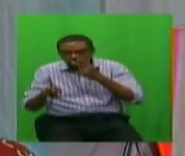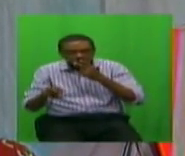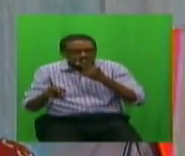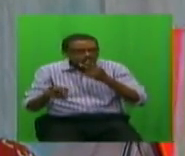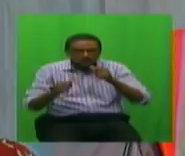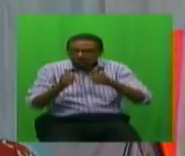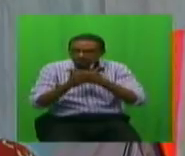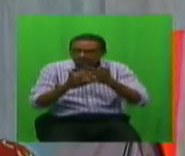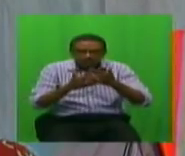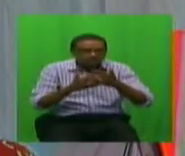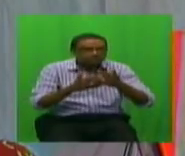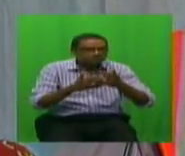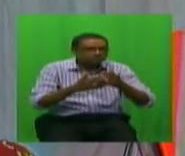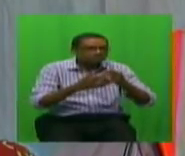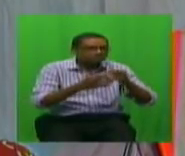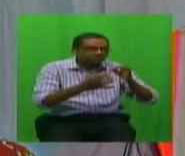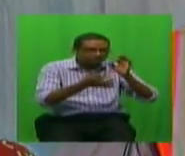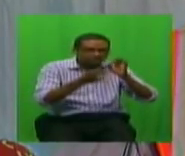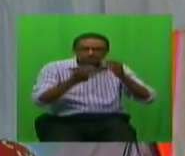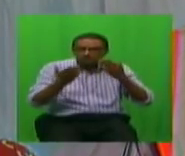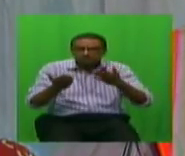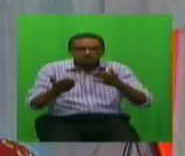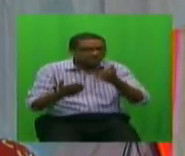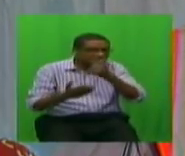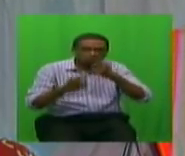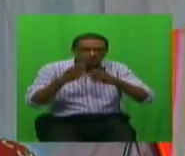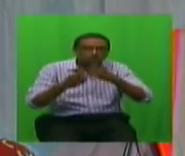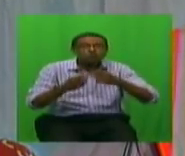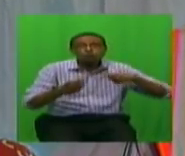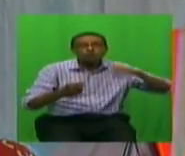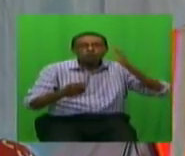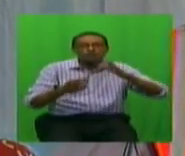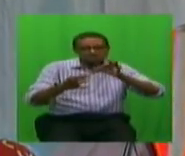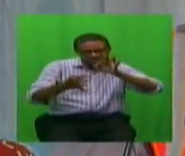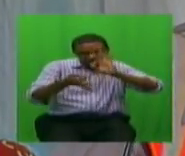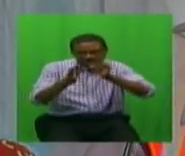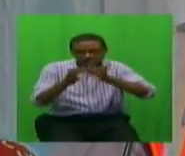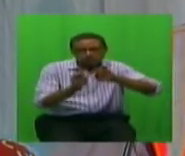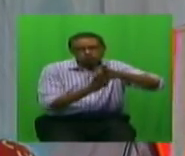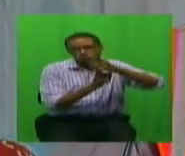emergency relief funding, we are going to address it immediately.